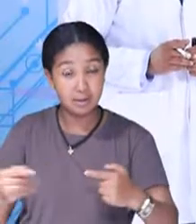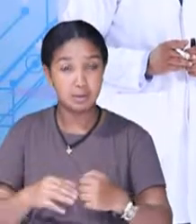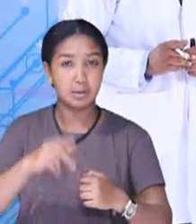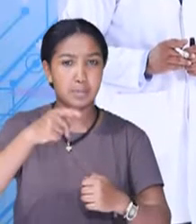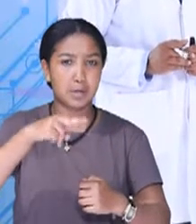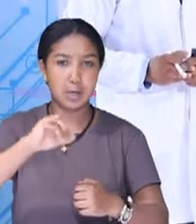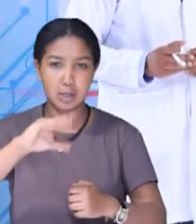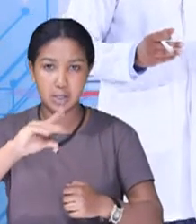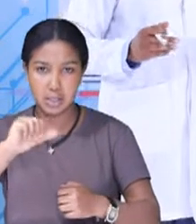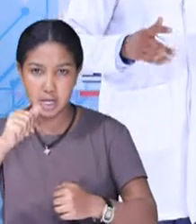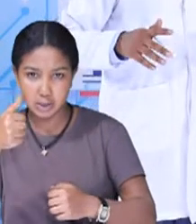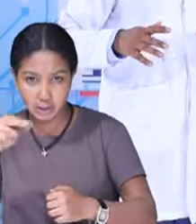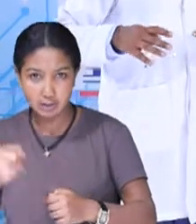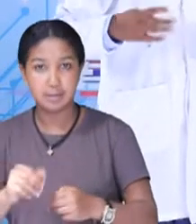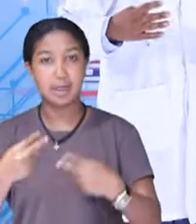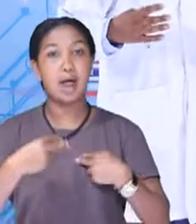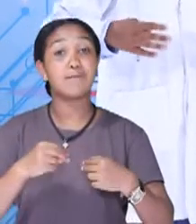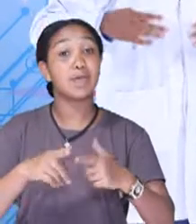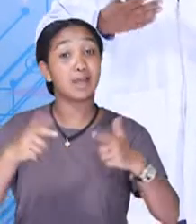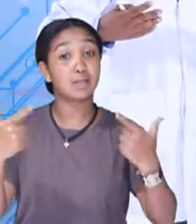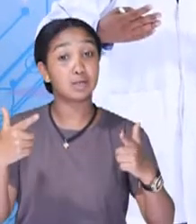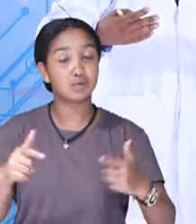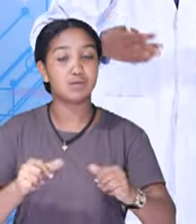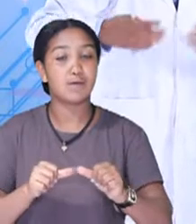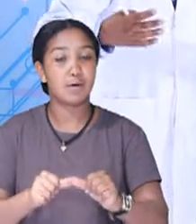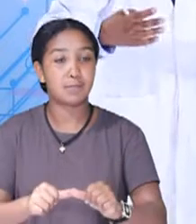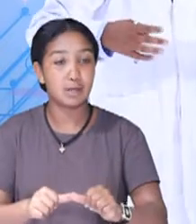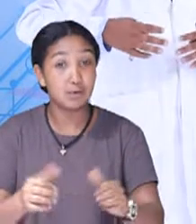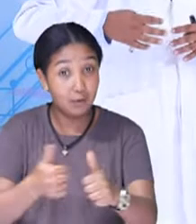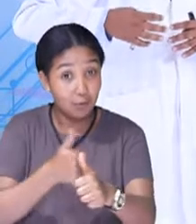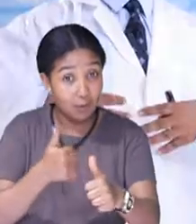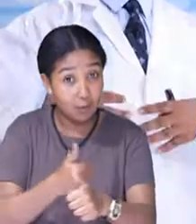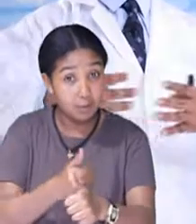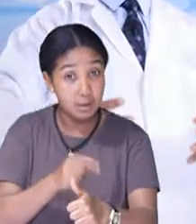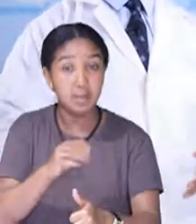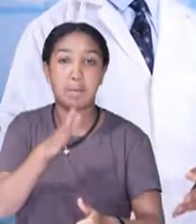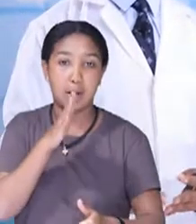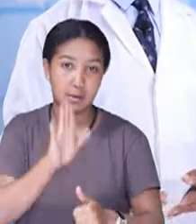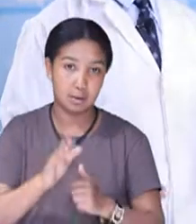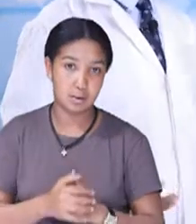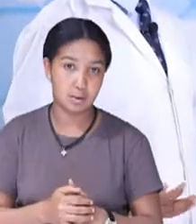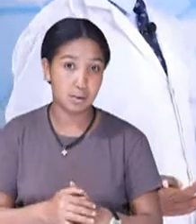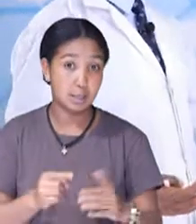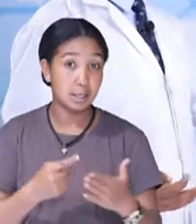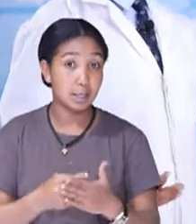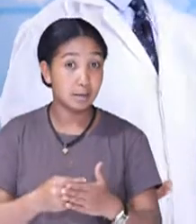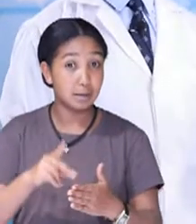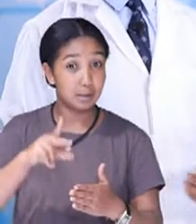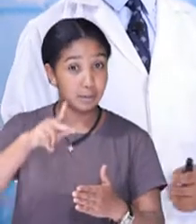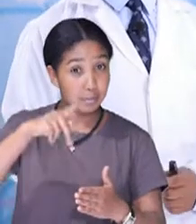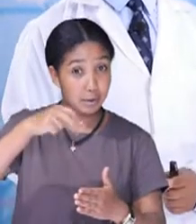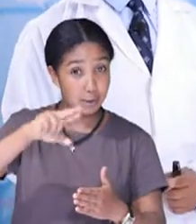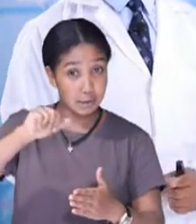predation. So they have a great chance to survive if they follow their mother. Imprinting is one